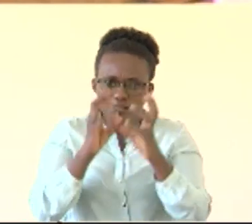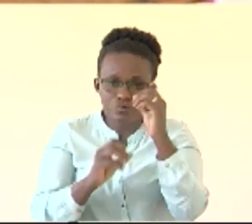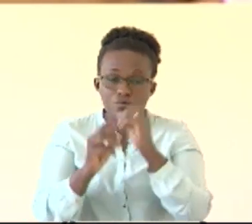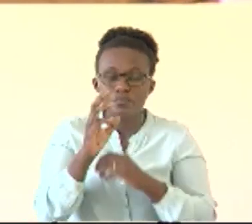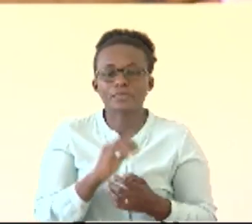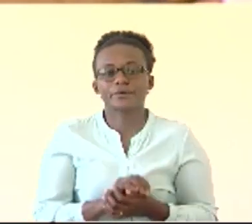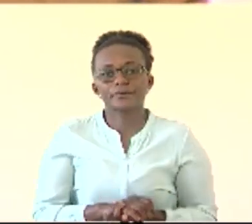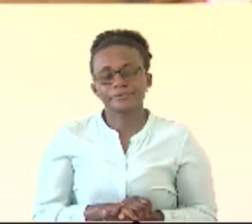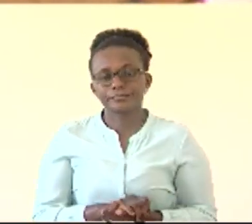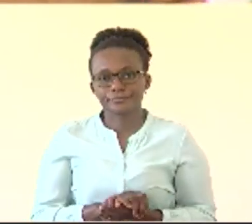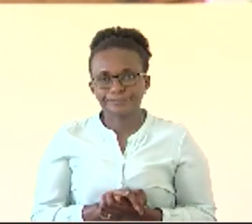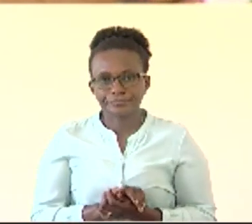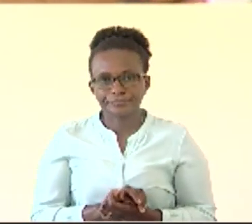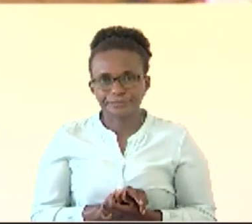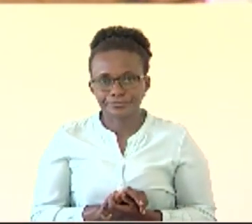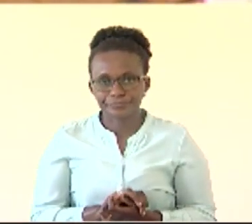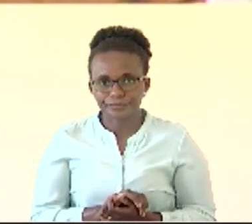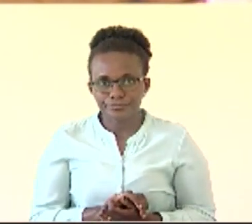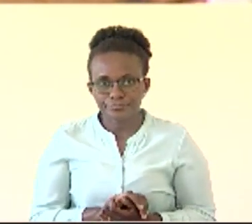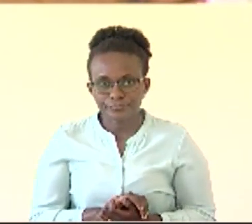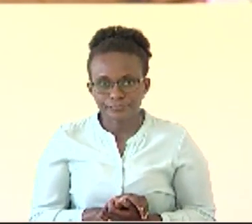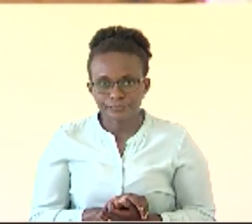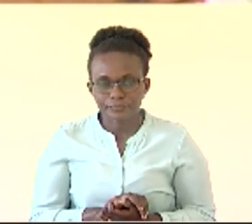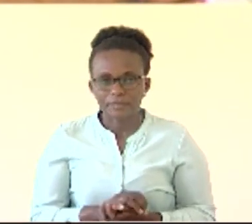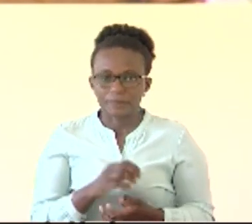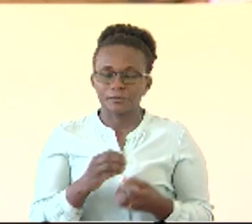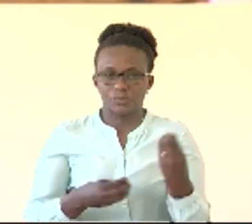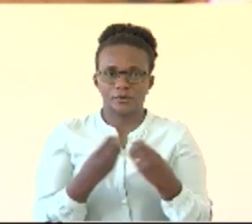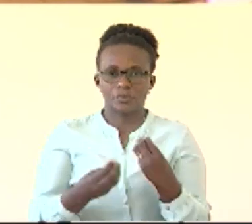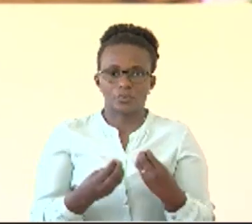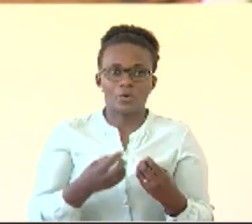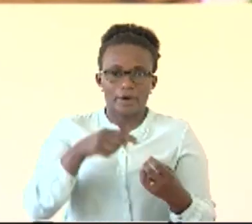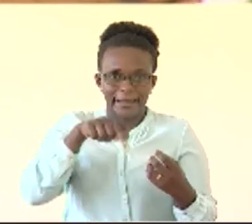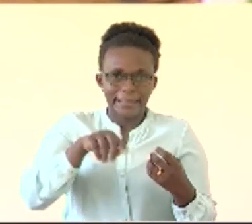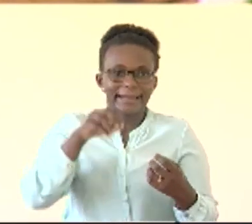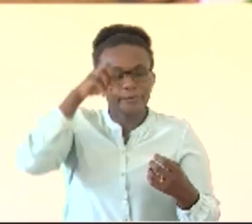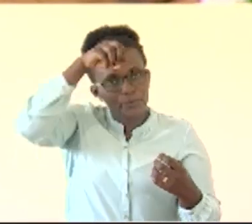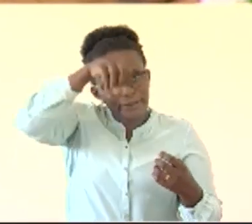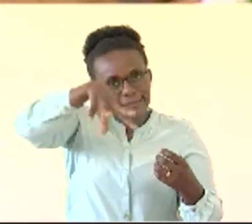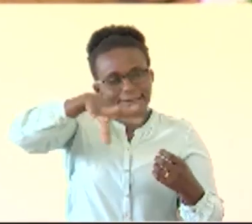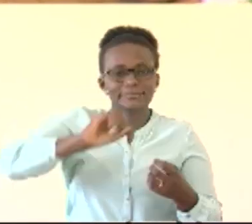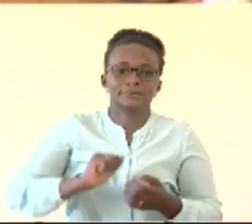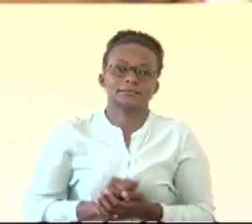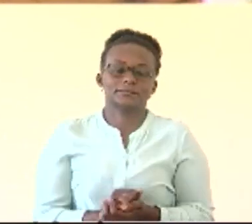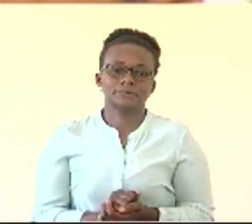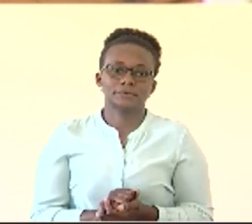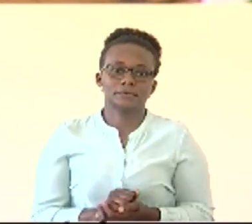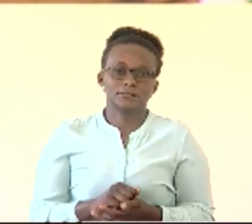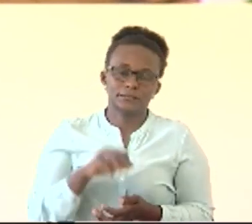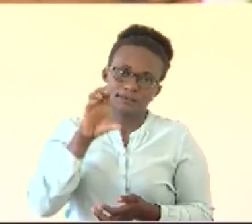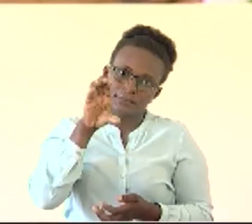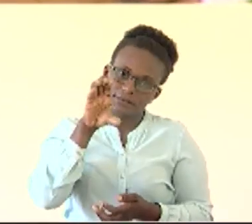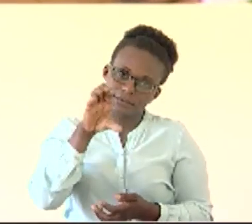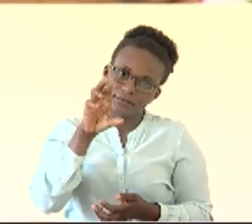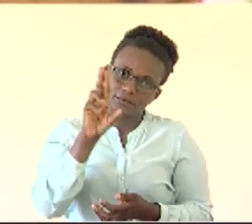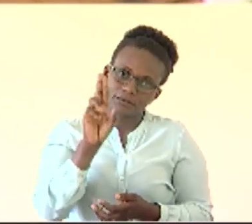of them are colorless. They are colorless gas. So you see the bubbling taking place. I hope you are